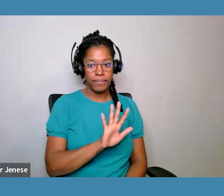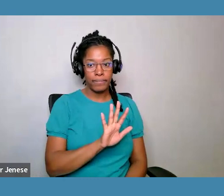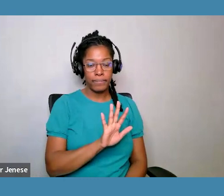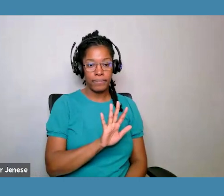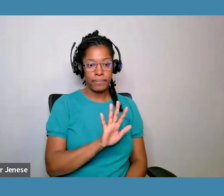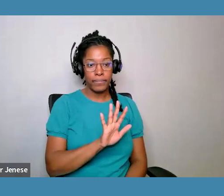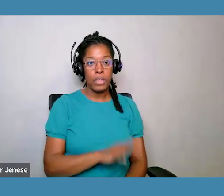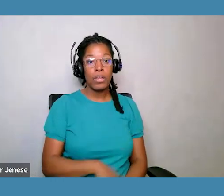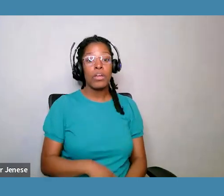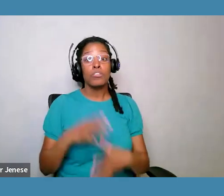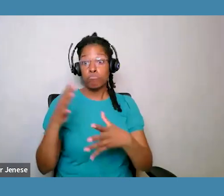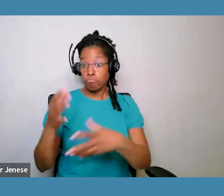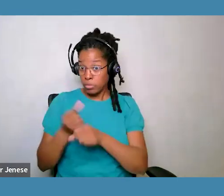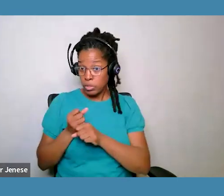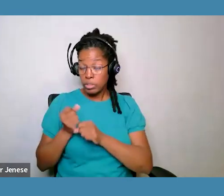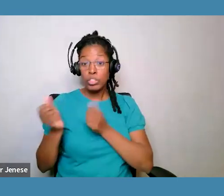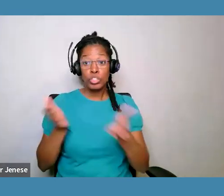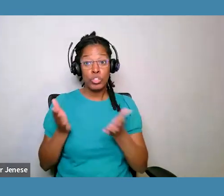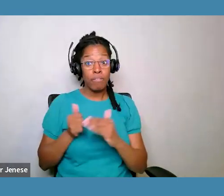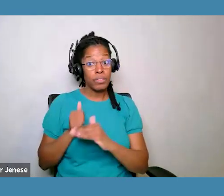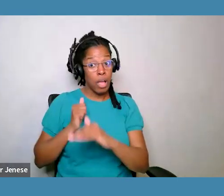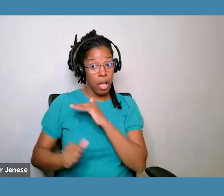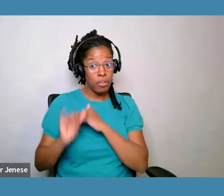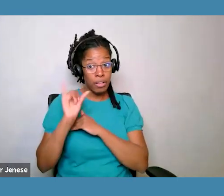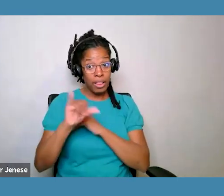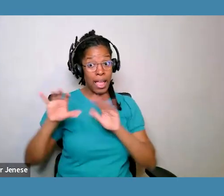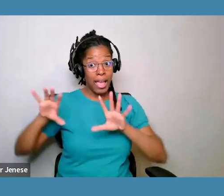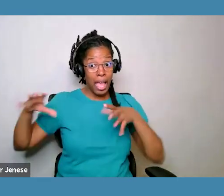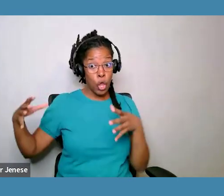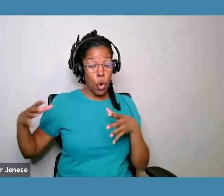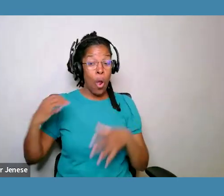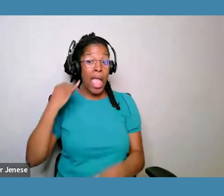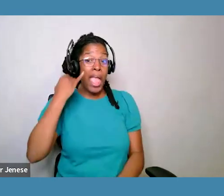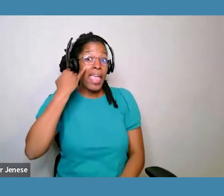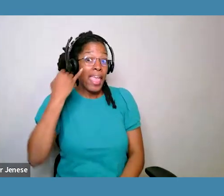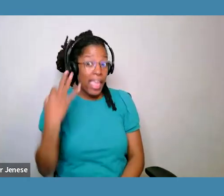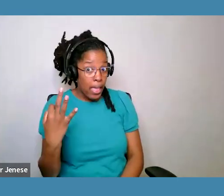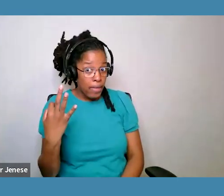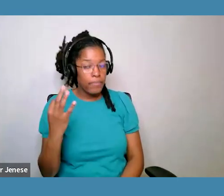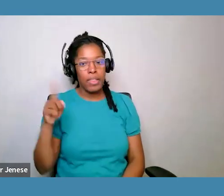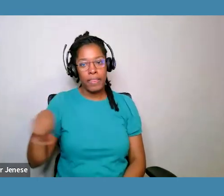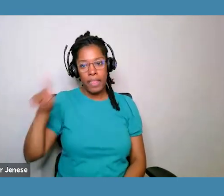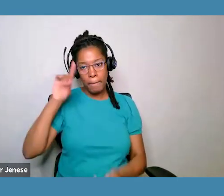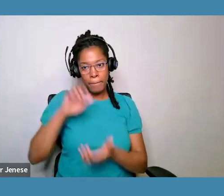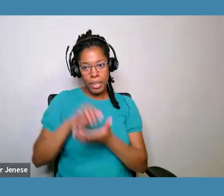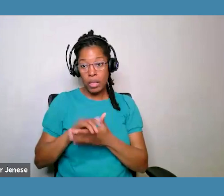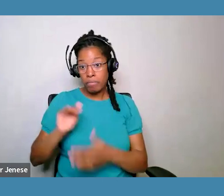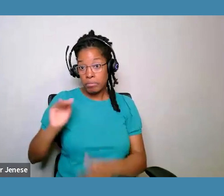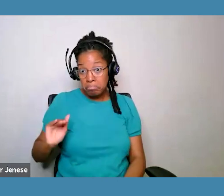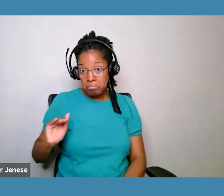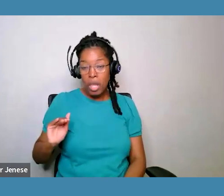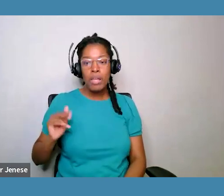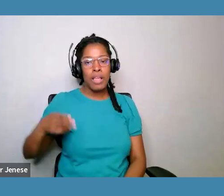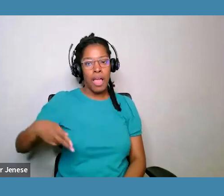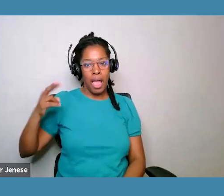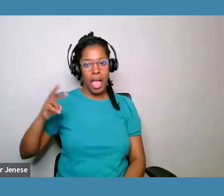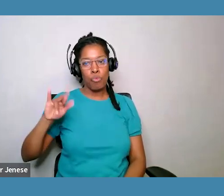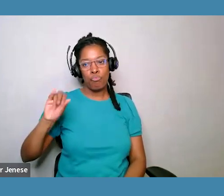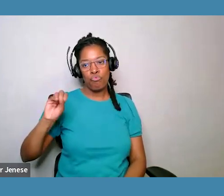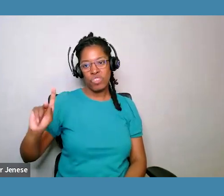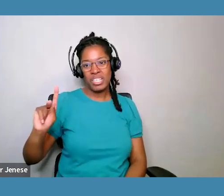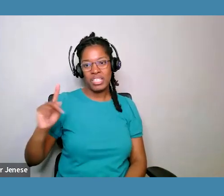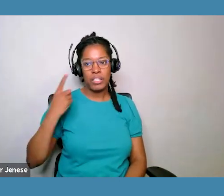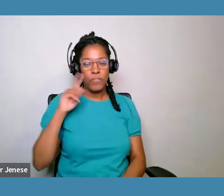And you can receive services under this category if they believe that your child age 3 to 5 is at high risk of